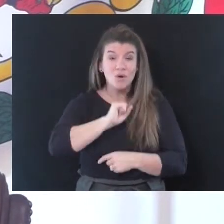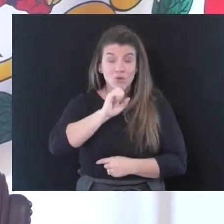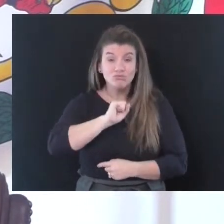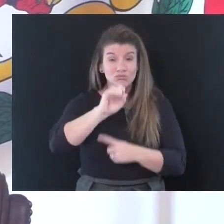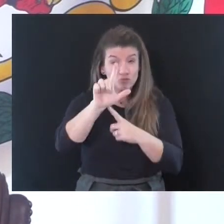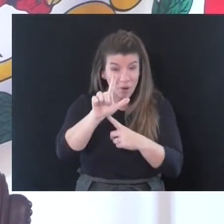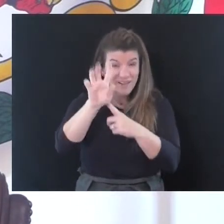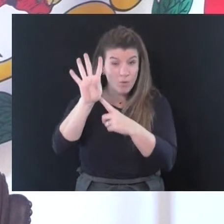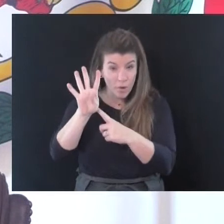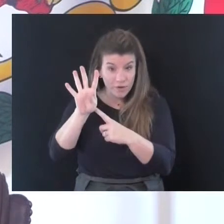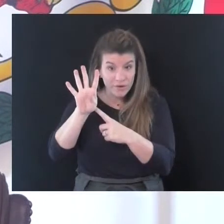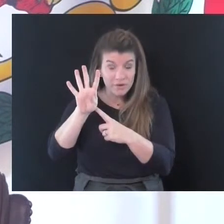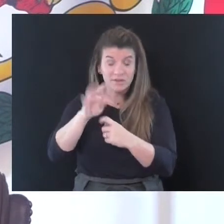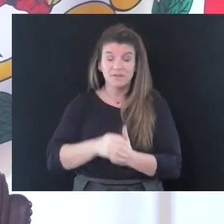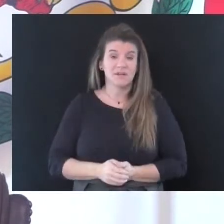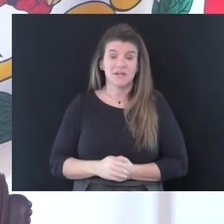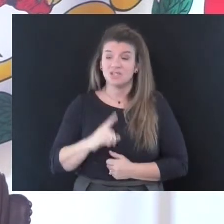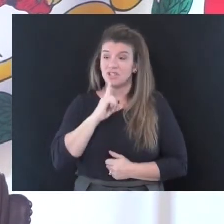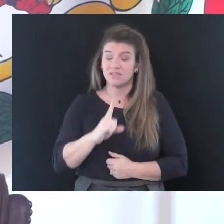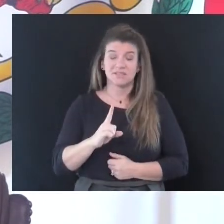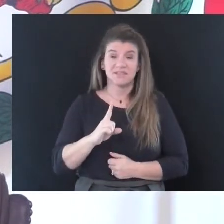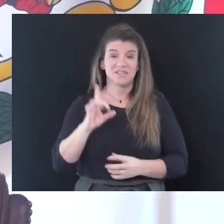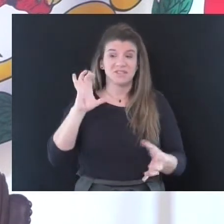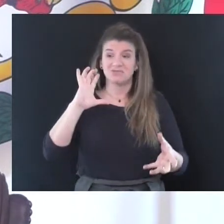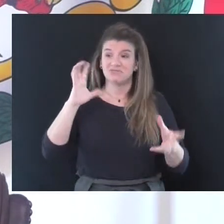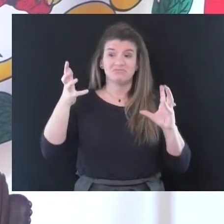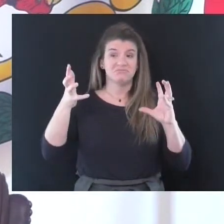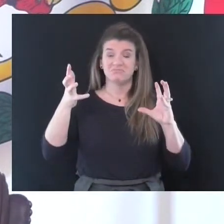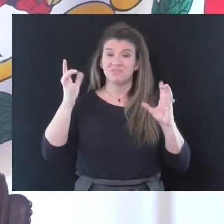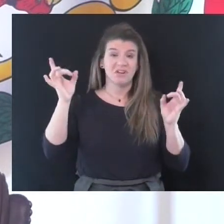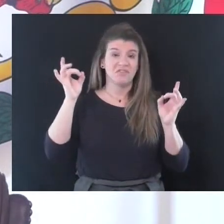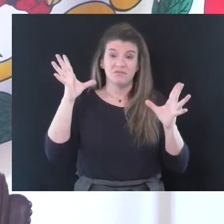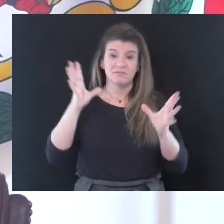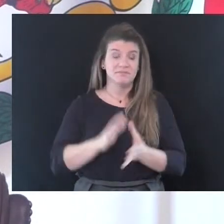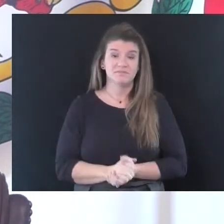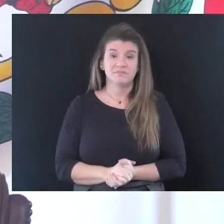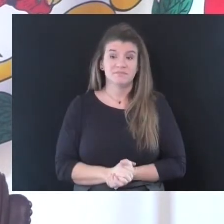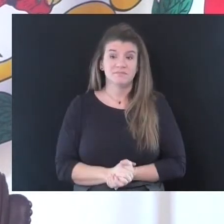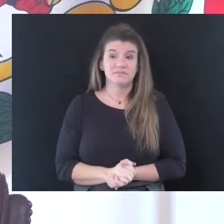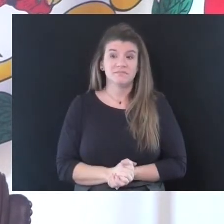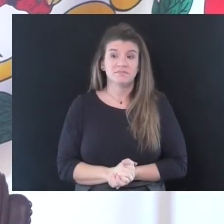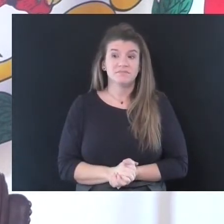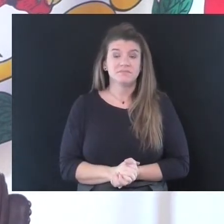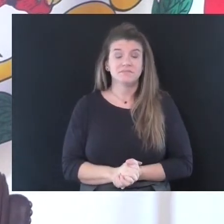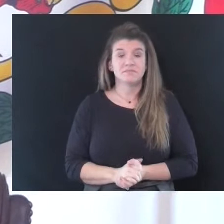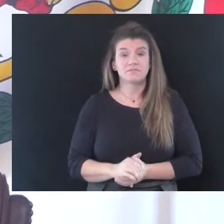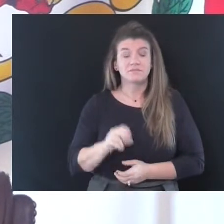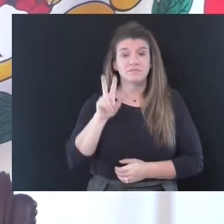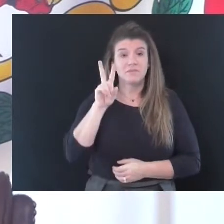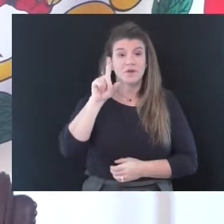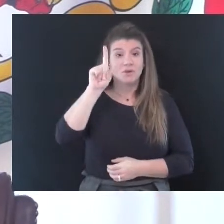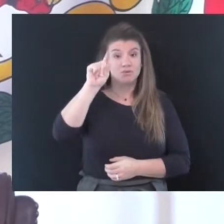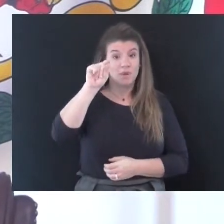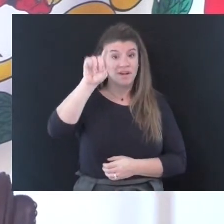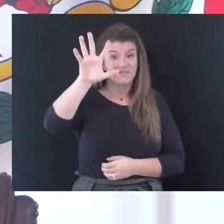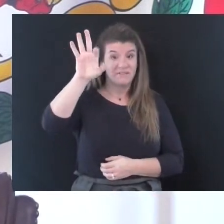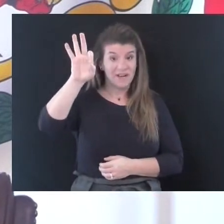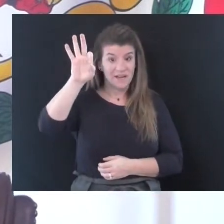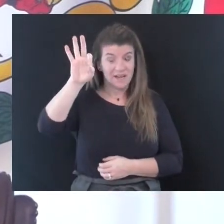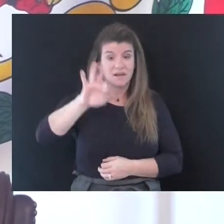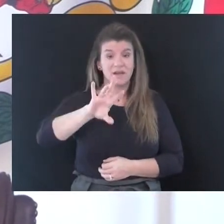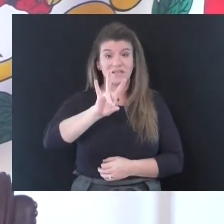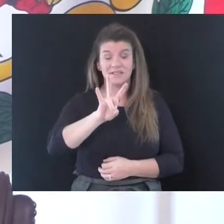and it's just tragic. That's all there is to it. But our 2,059th death